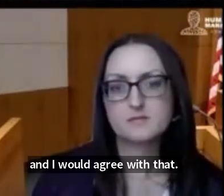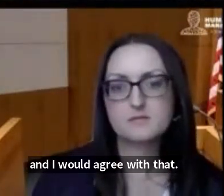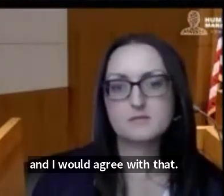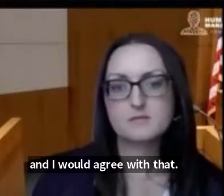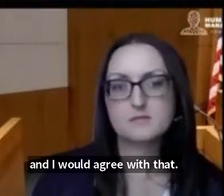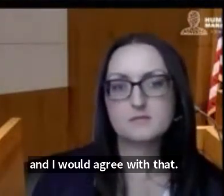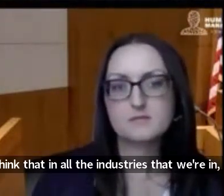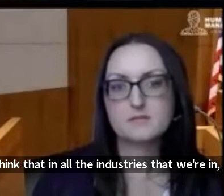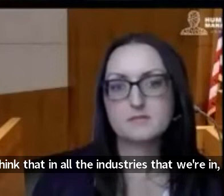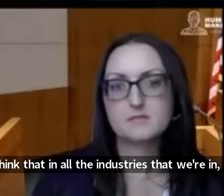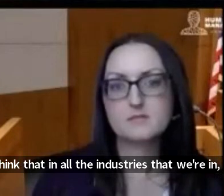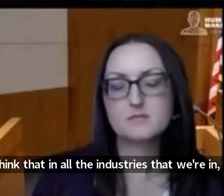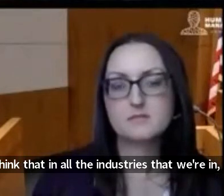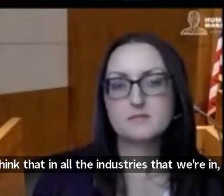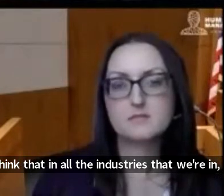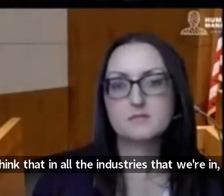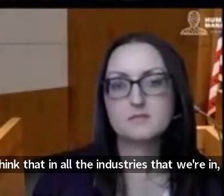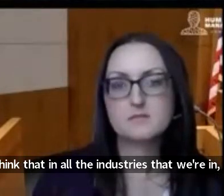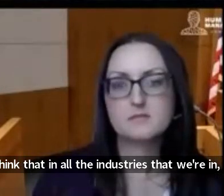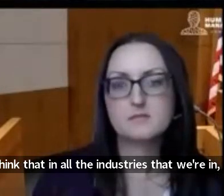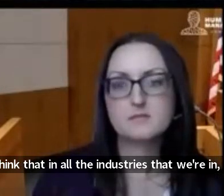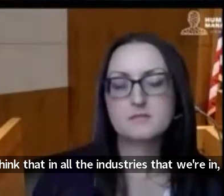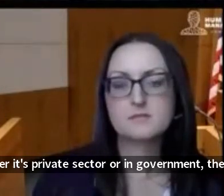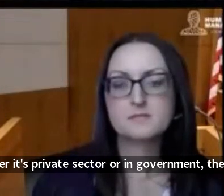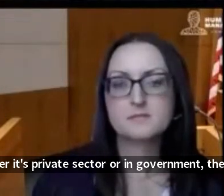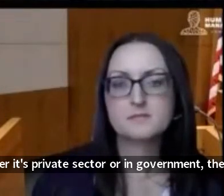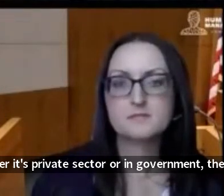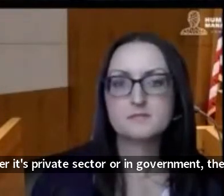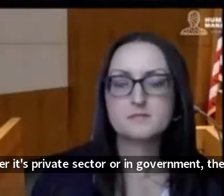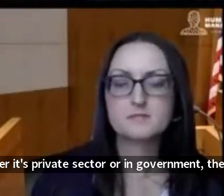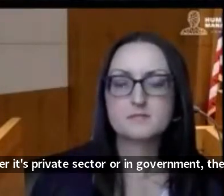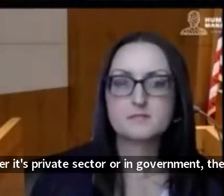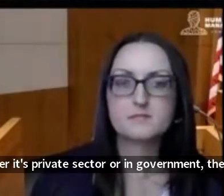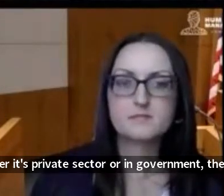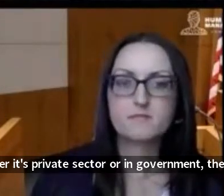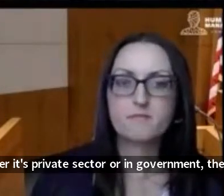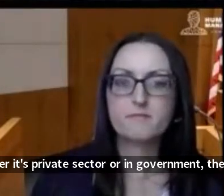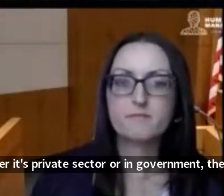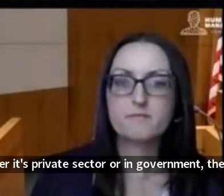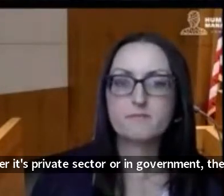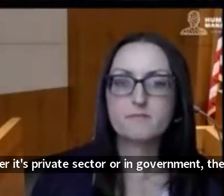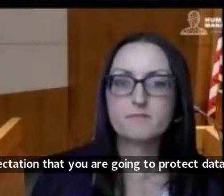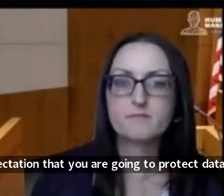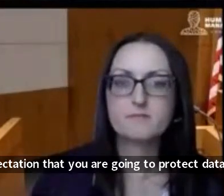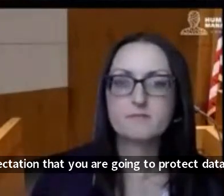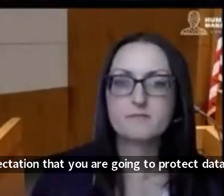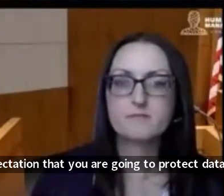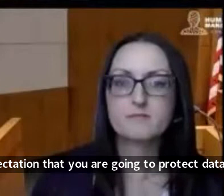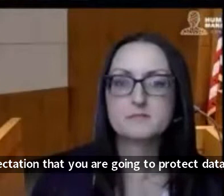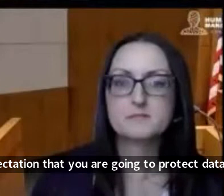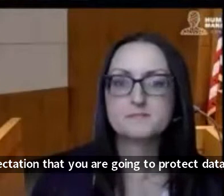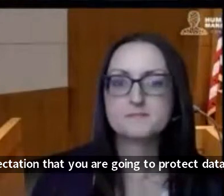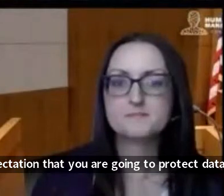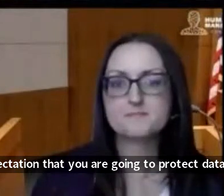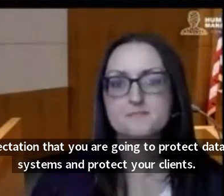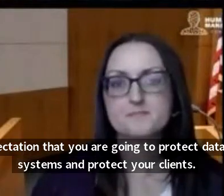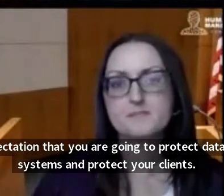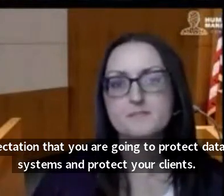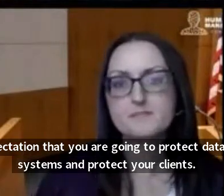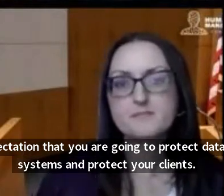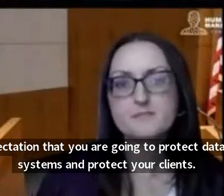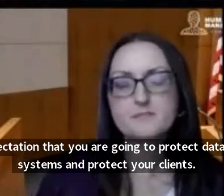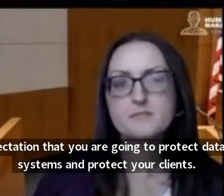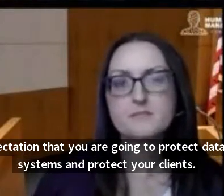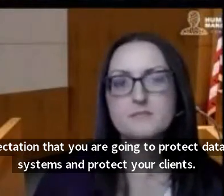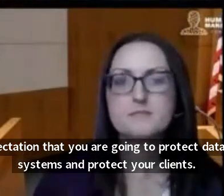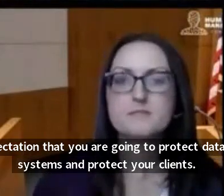private sector or in government there is an expectation that you are going to protect data and systems and protect your clients information that's that's a